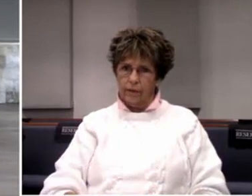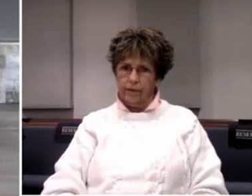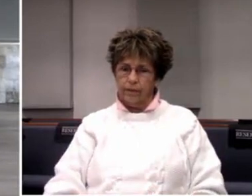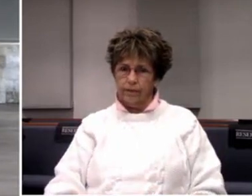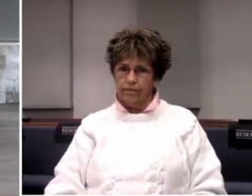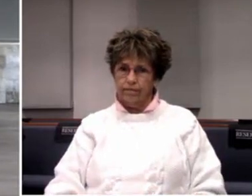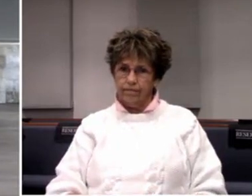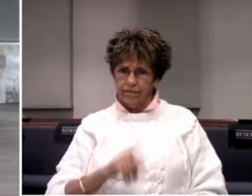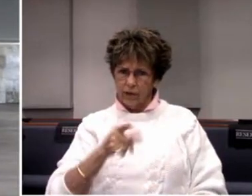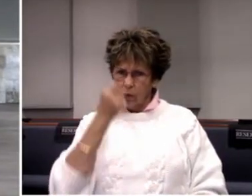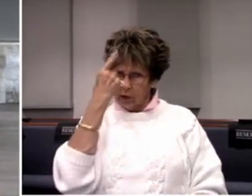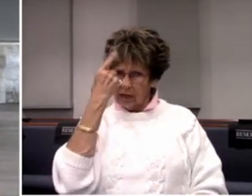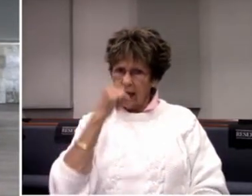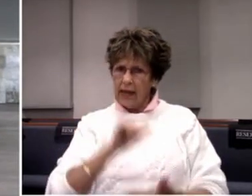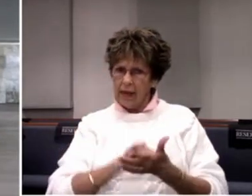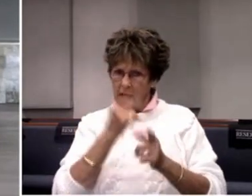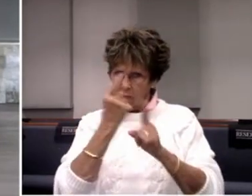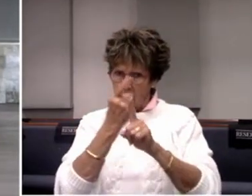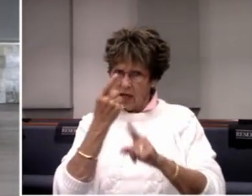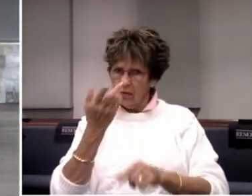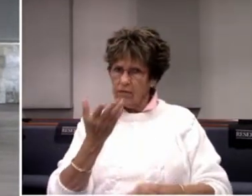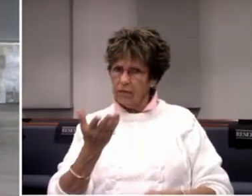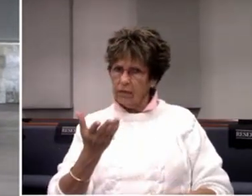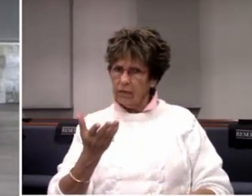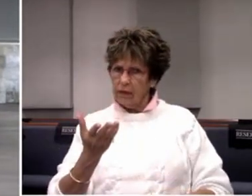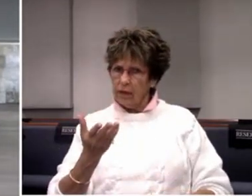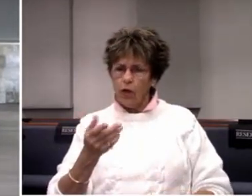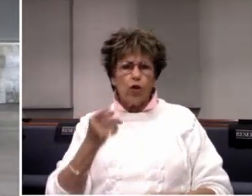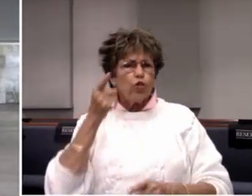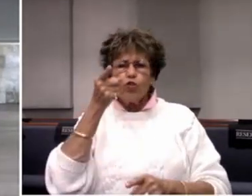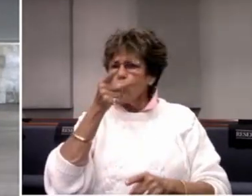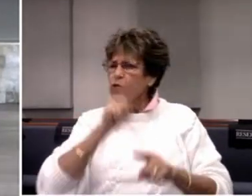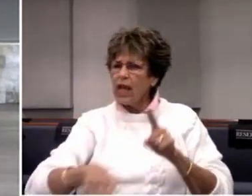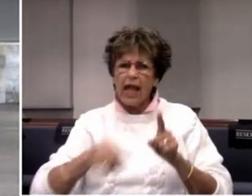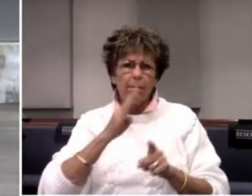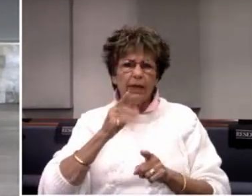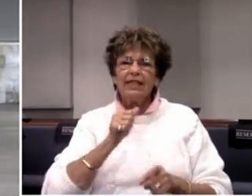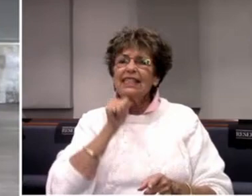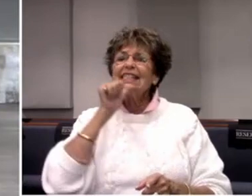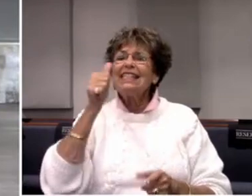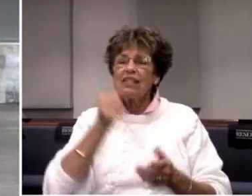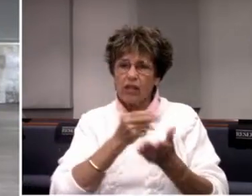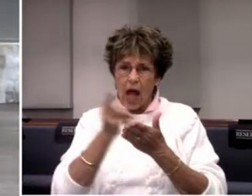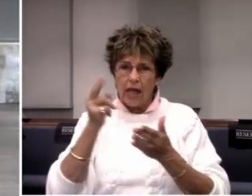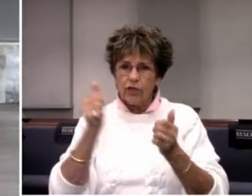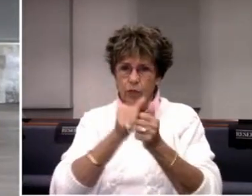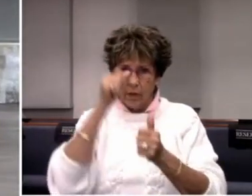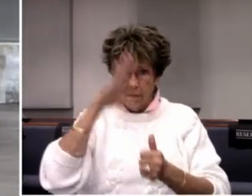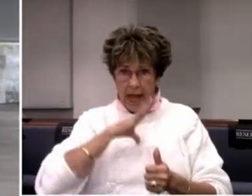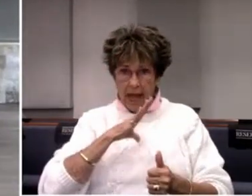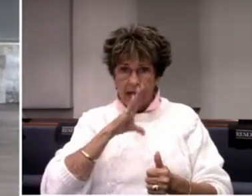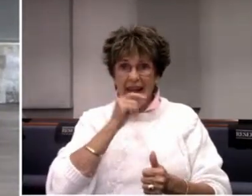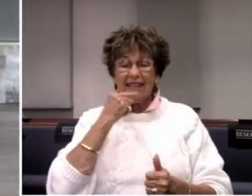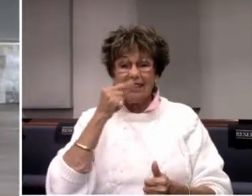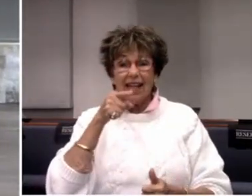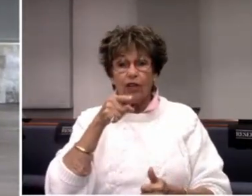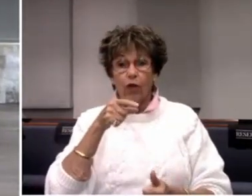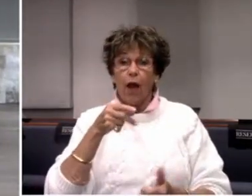You caught that, right? You can't be dishonest with men and say you're honest with God.